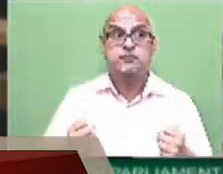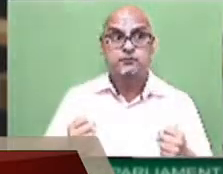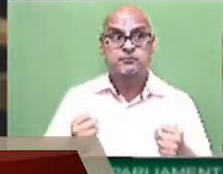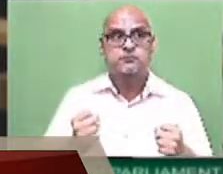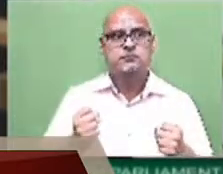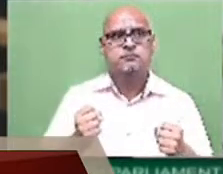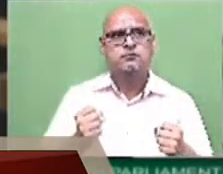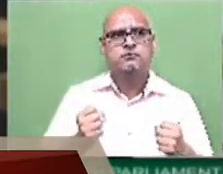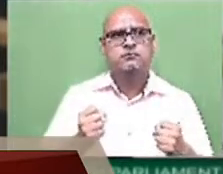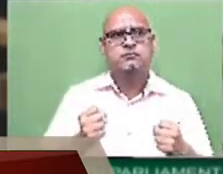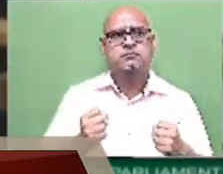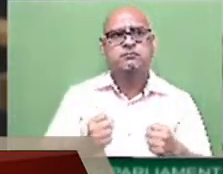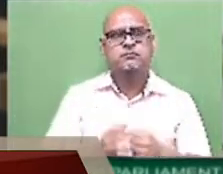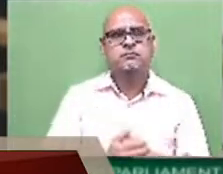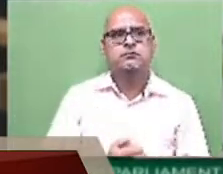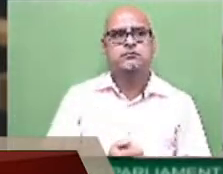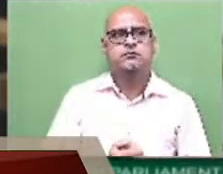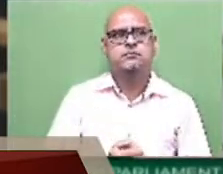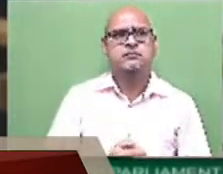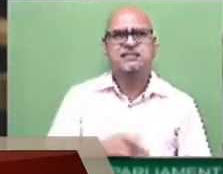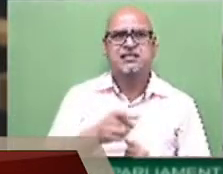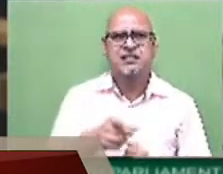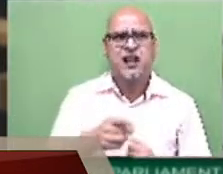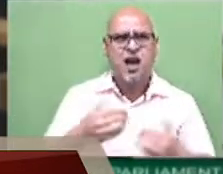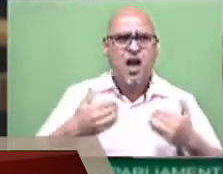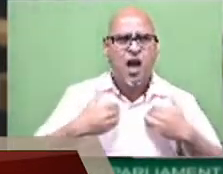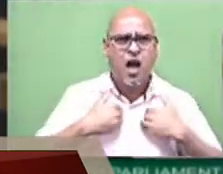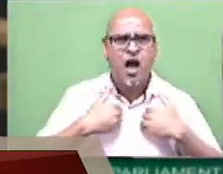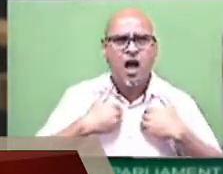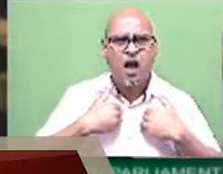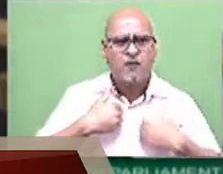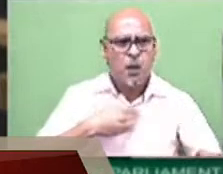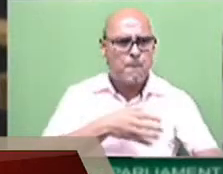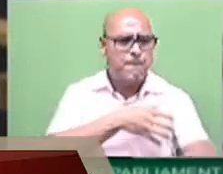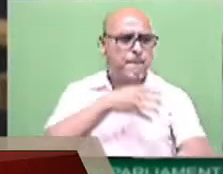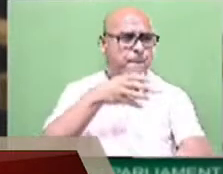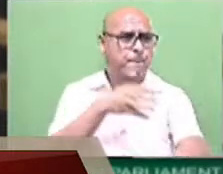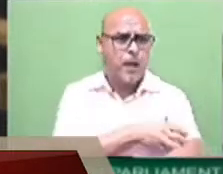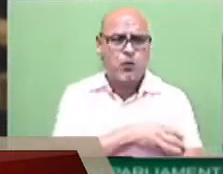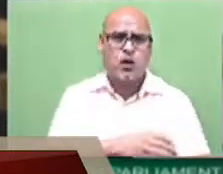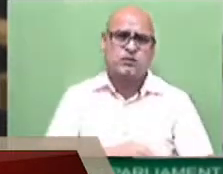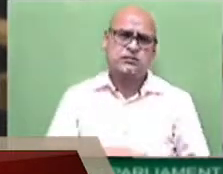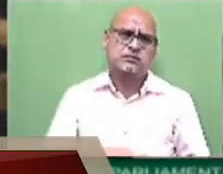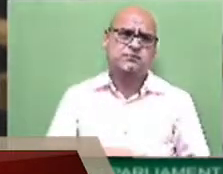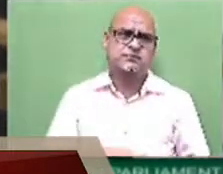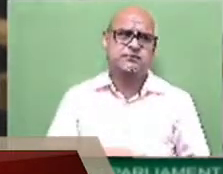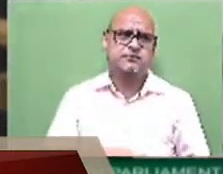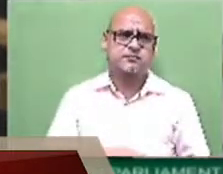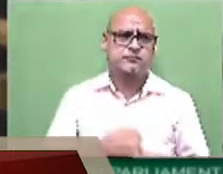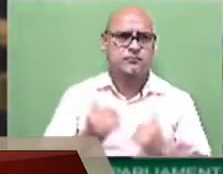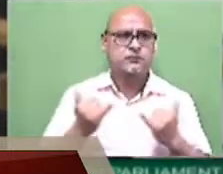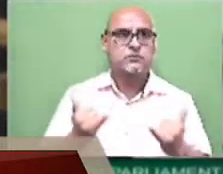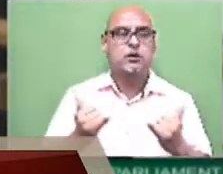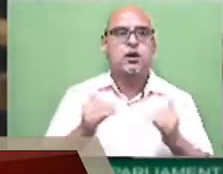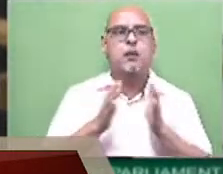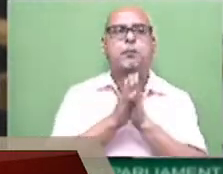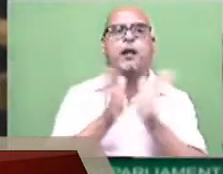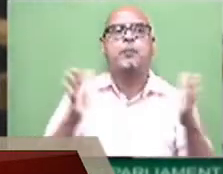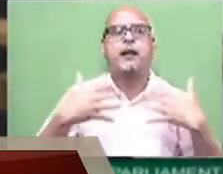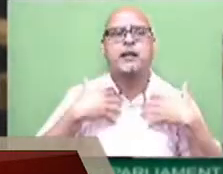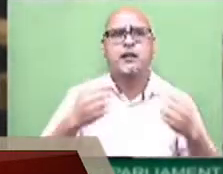far-reaching and wide powers. Now, under the Public Health Ordinance, the Attorney General did in fact